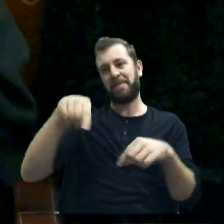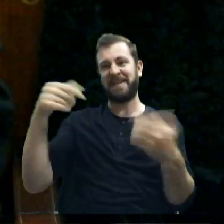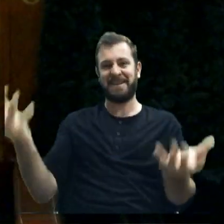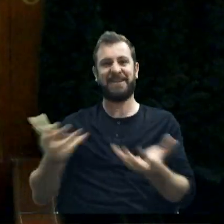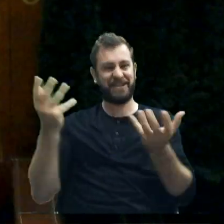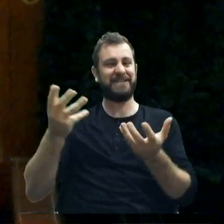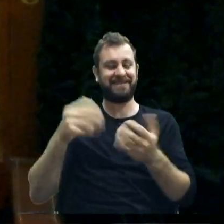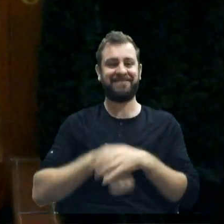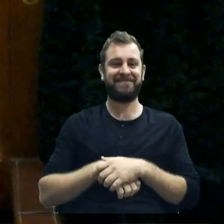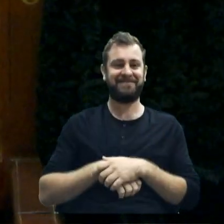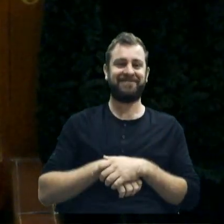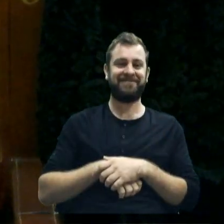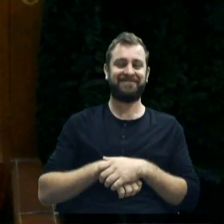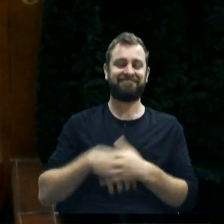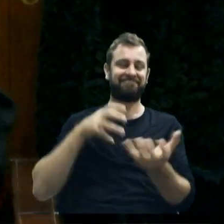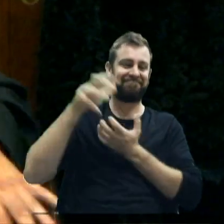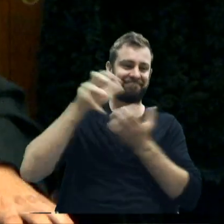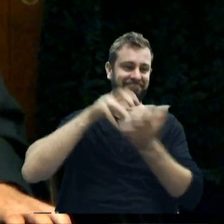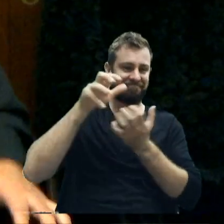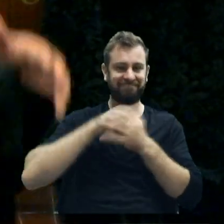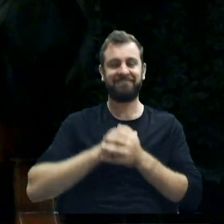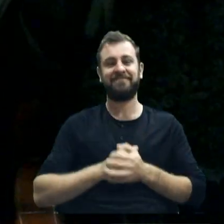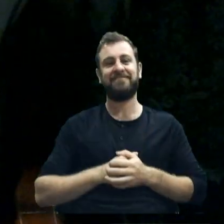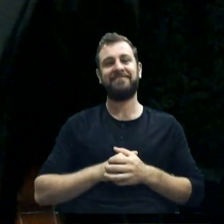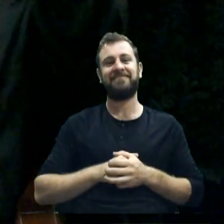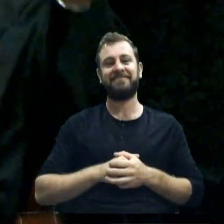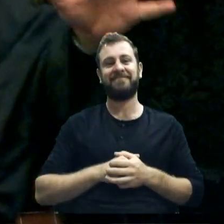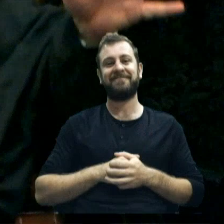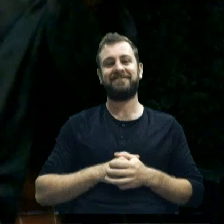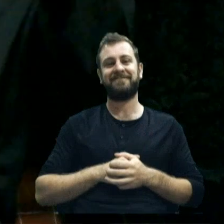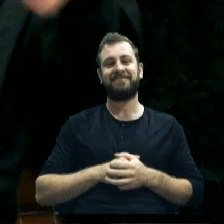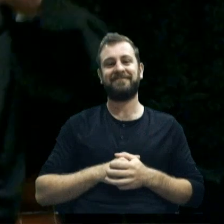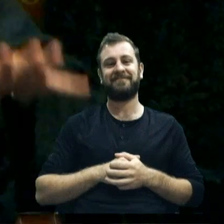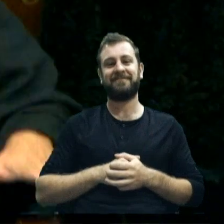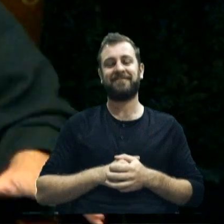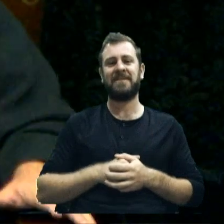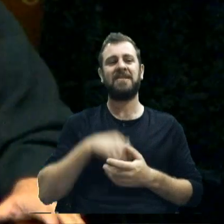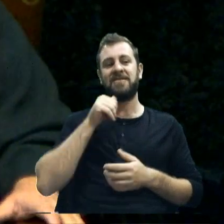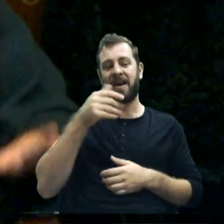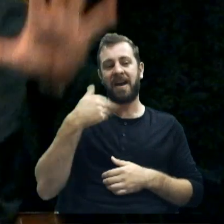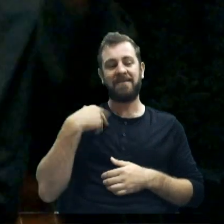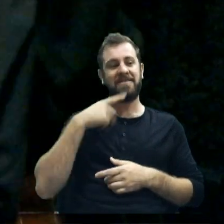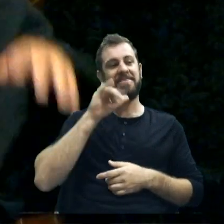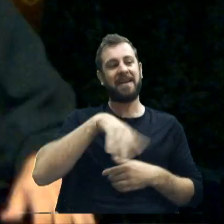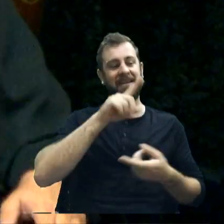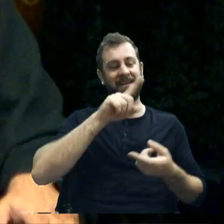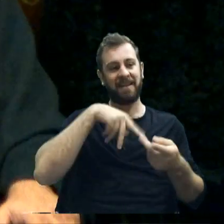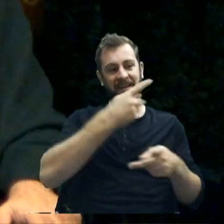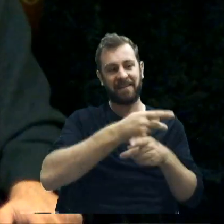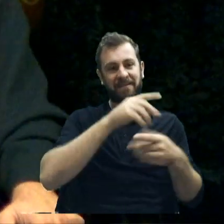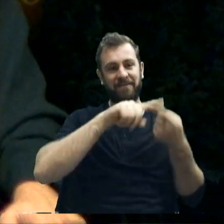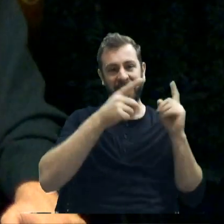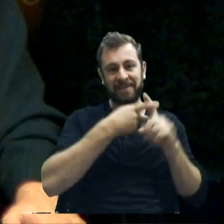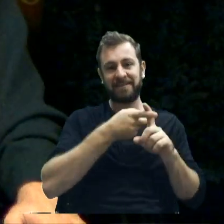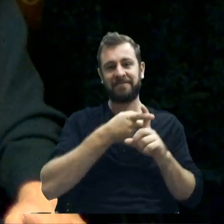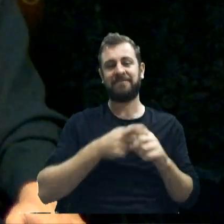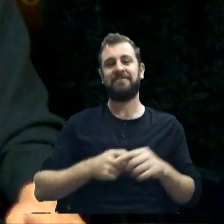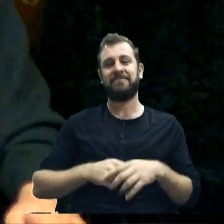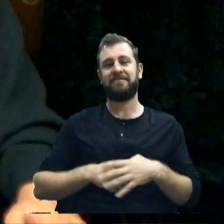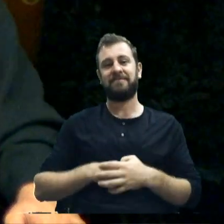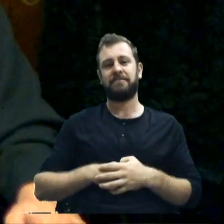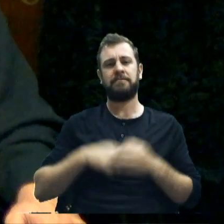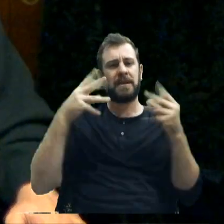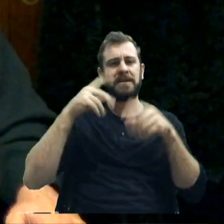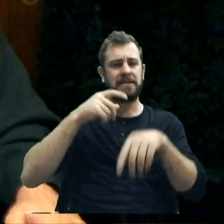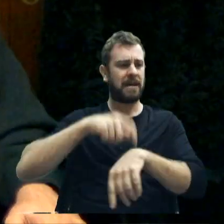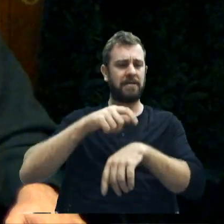You want those kind of friends. Not, it's okay. We'll go on Ashura. Don't worry. There's still a lot of days left. No, not